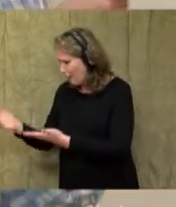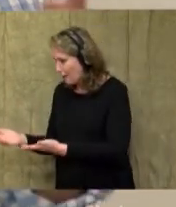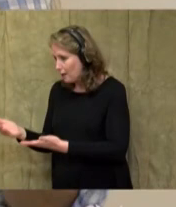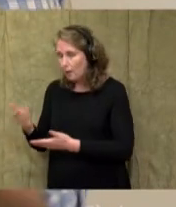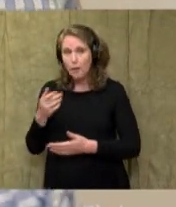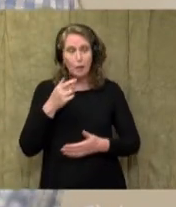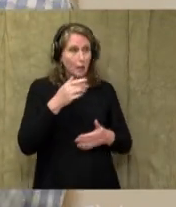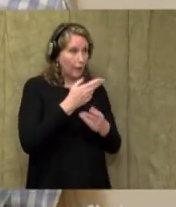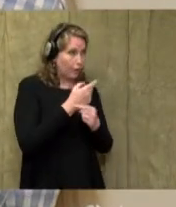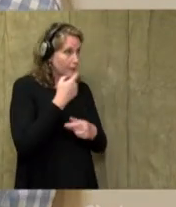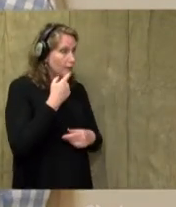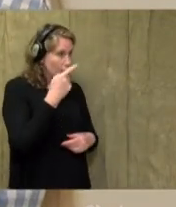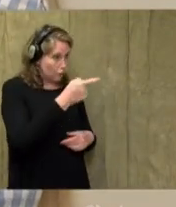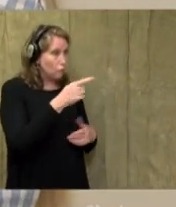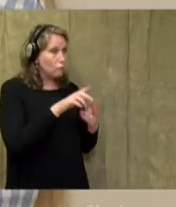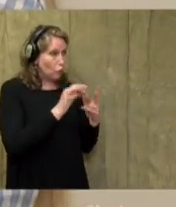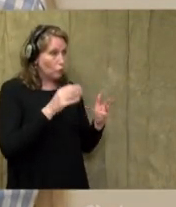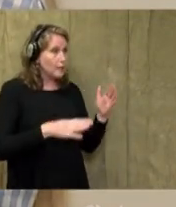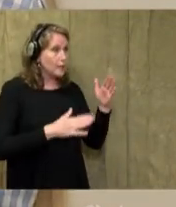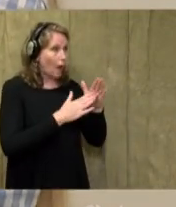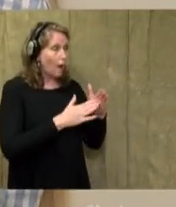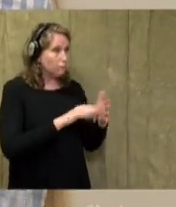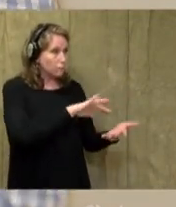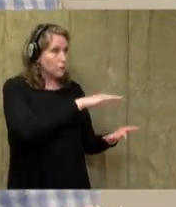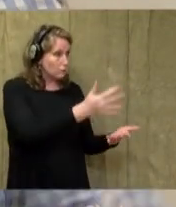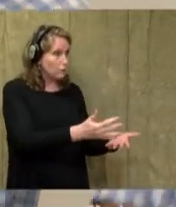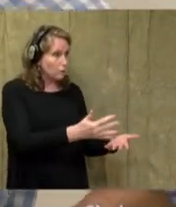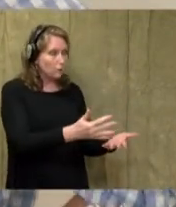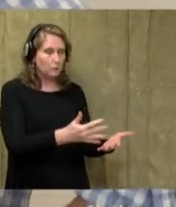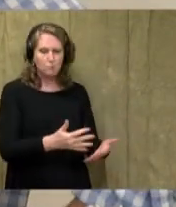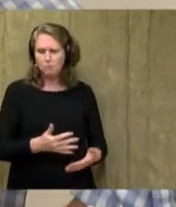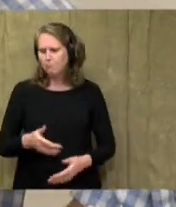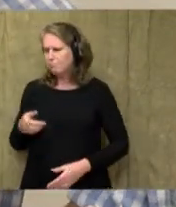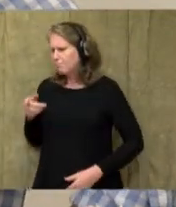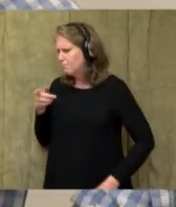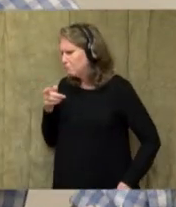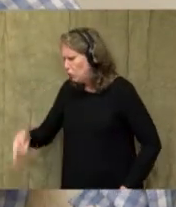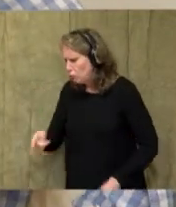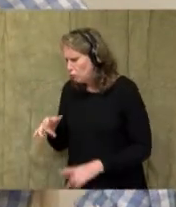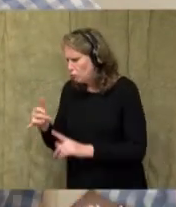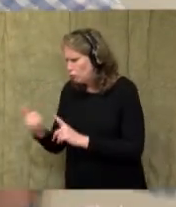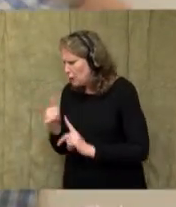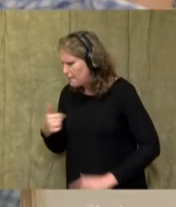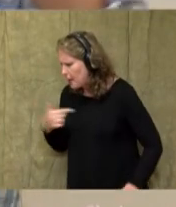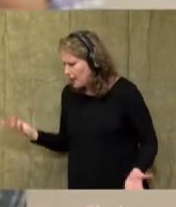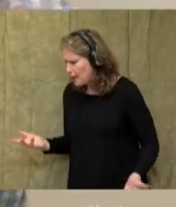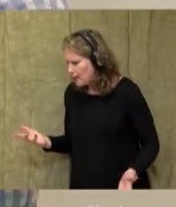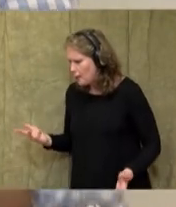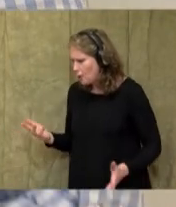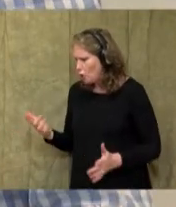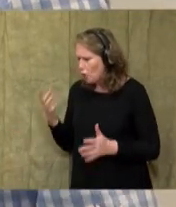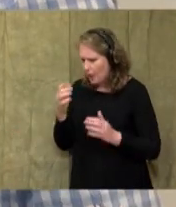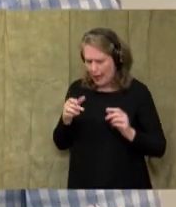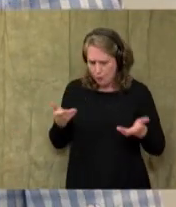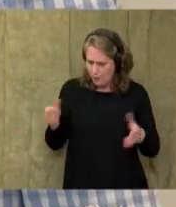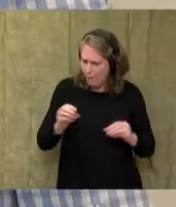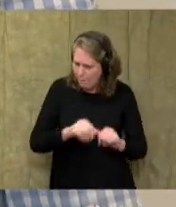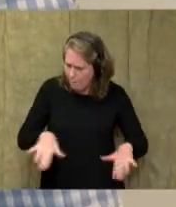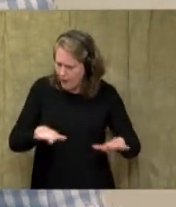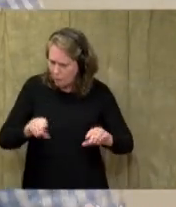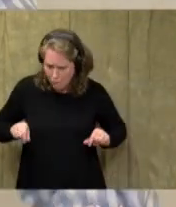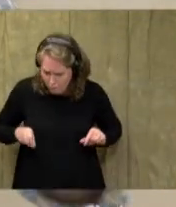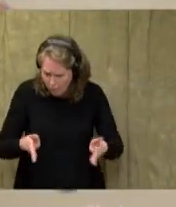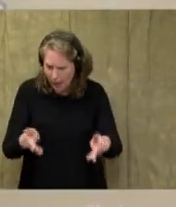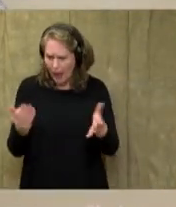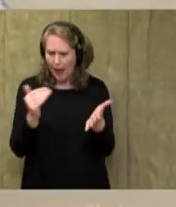chose the tops, Bear," Hare said. "Now, Hare, you've tricked me. You plant this field again, and